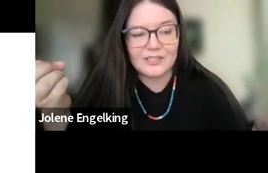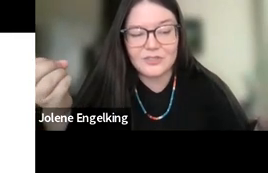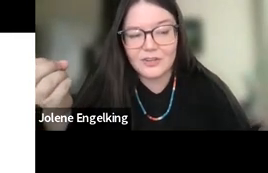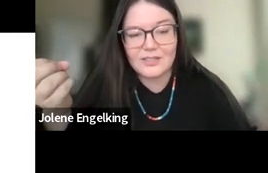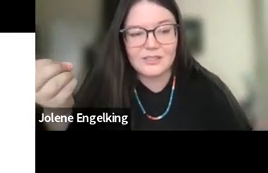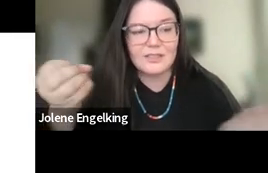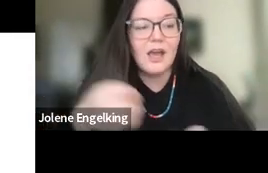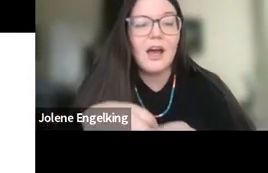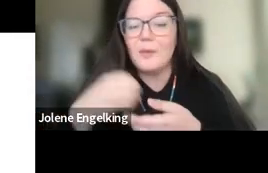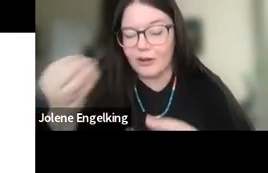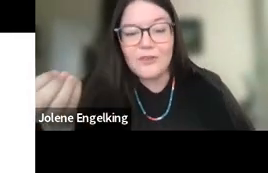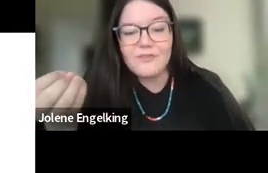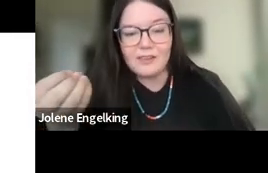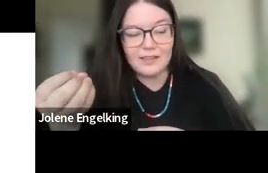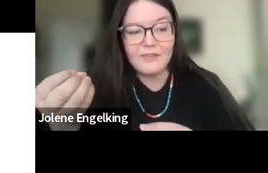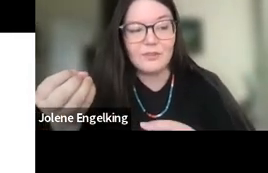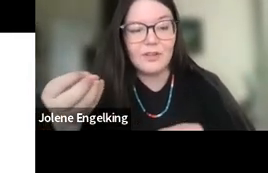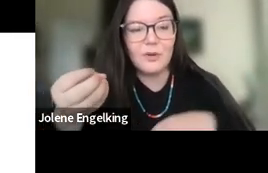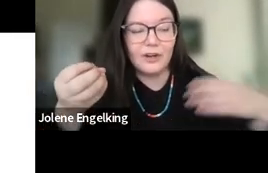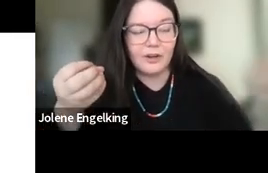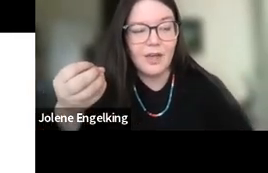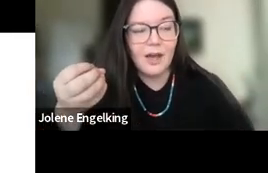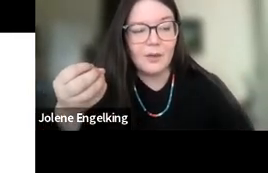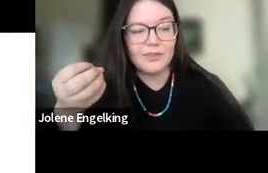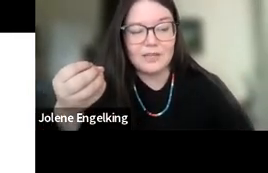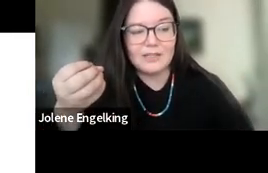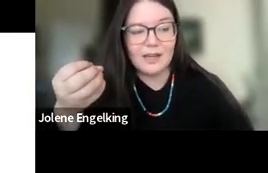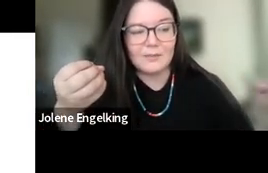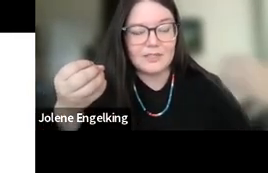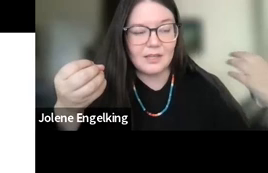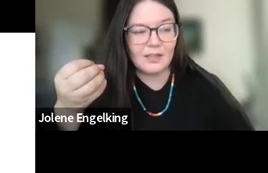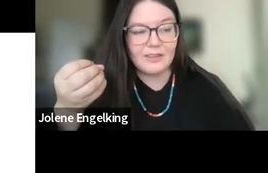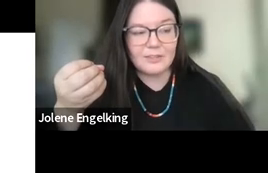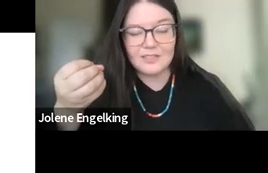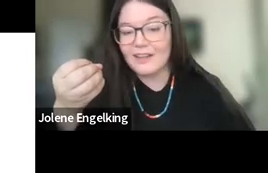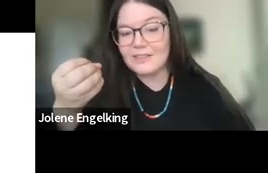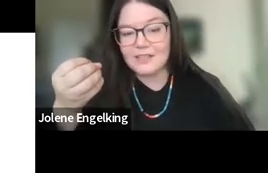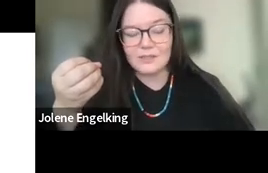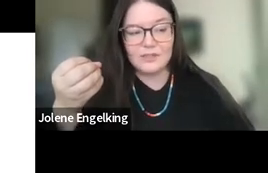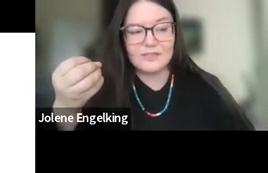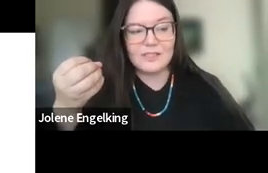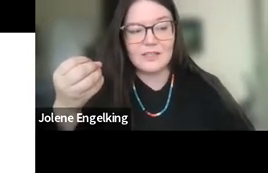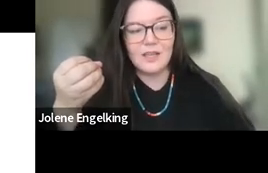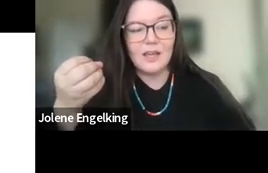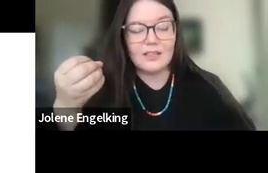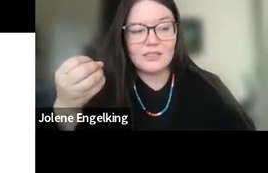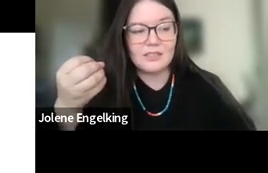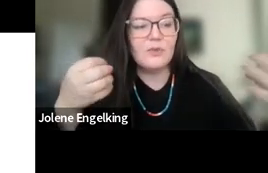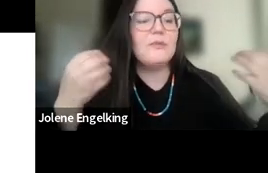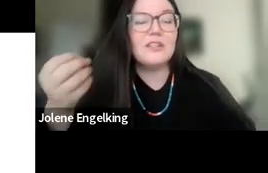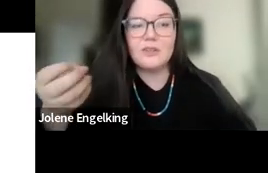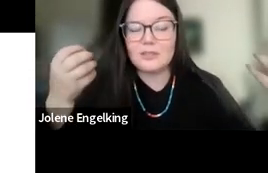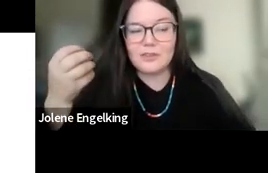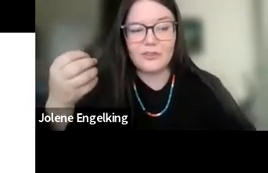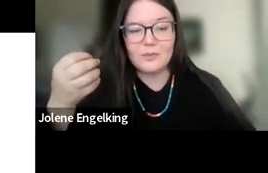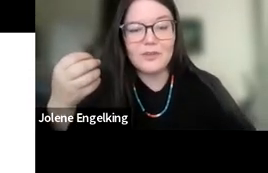our sexual assault cases are at the felony level, where within many times, a lot of the domestic violence cases that we have seen, at least,